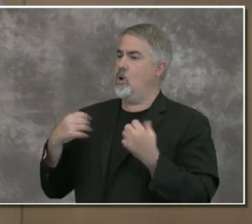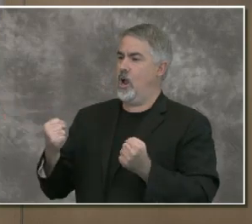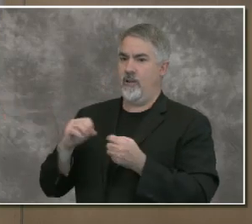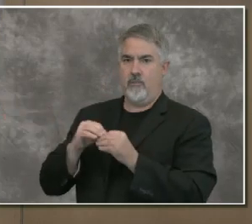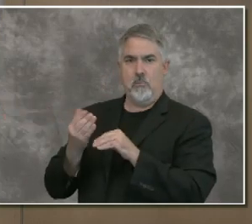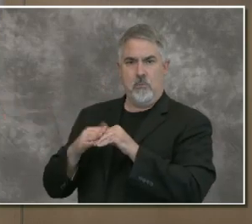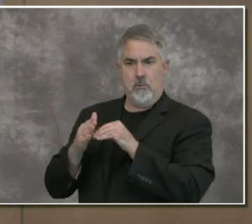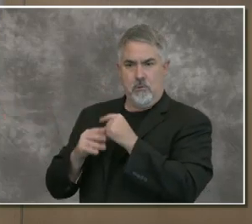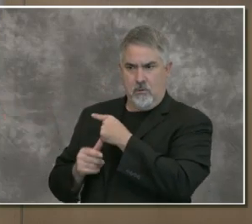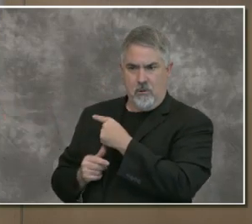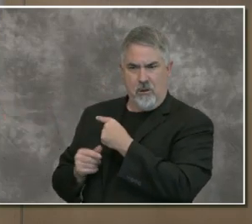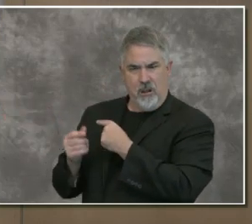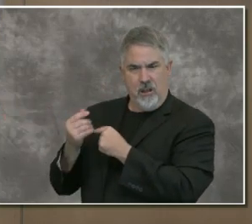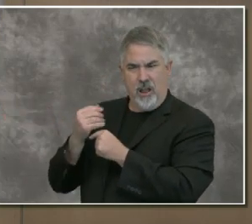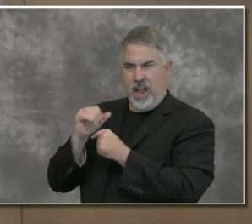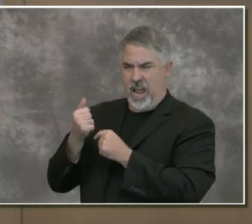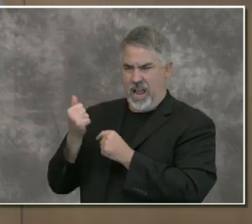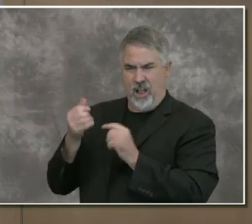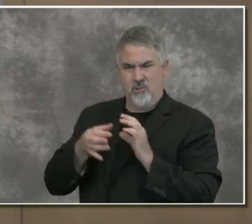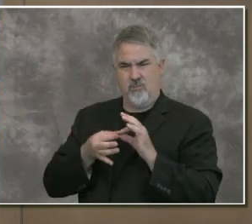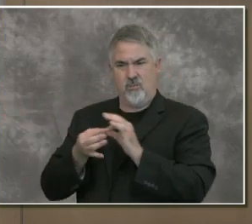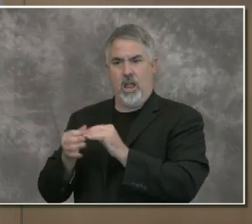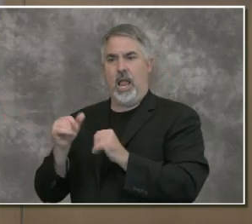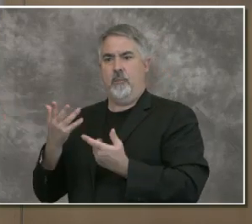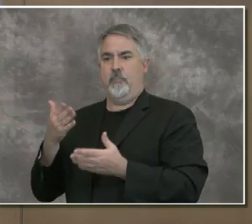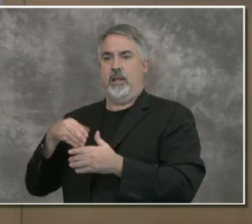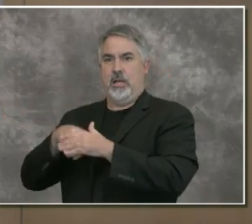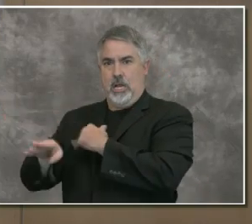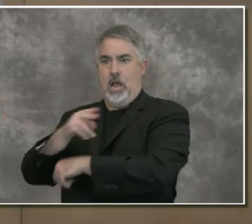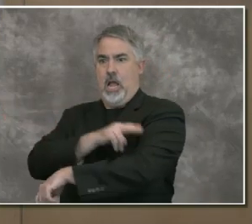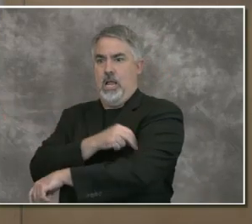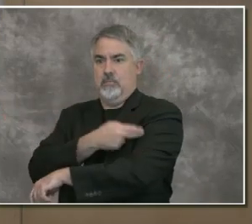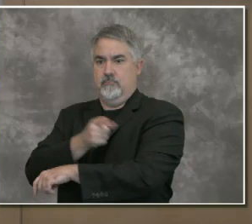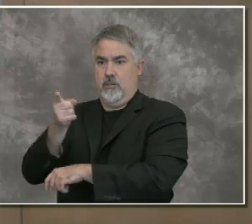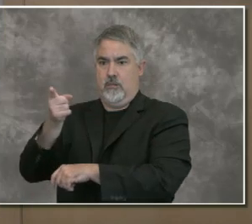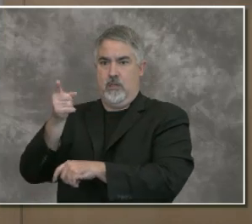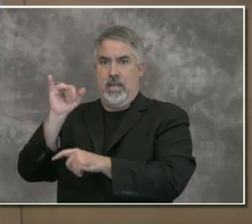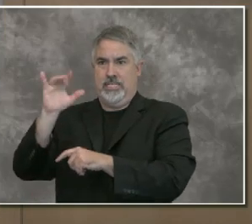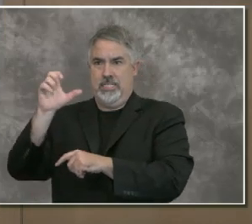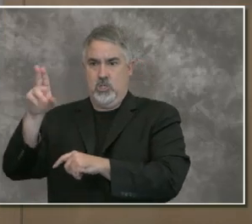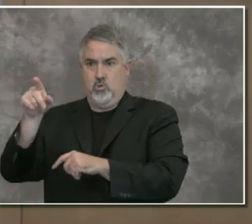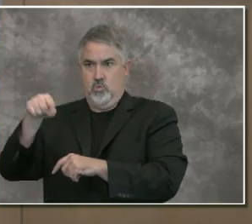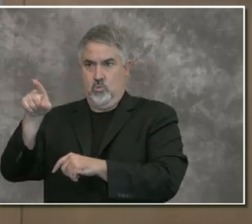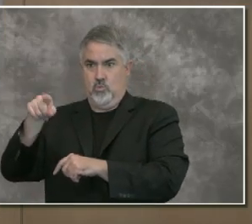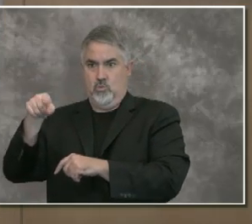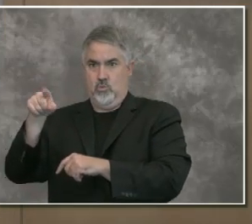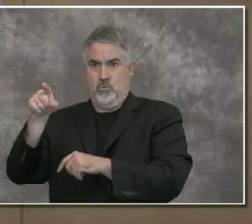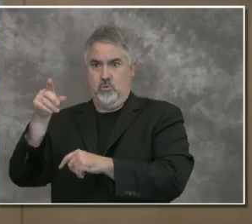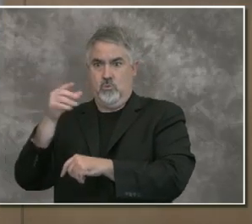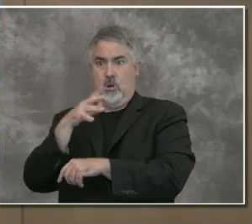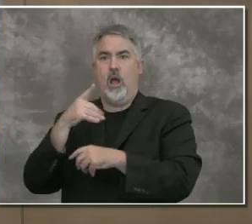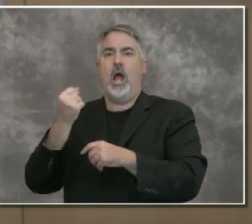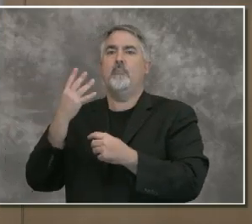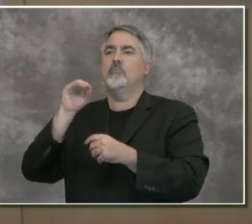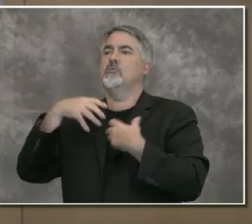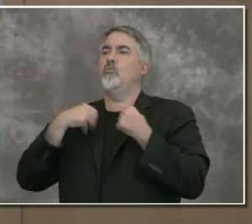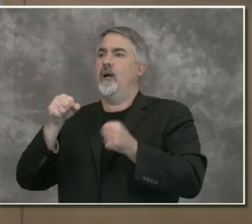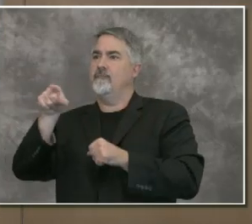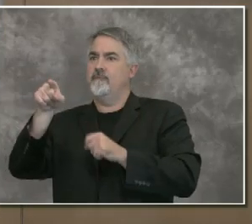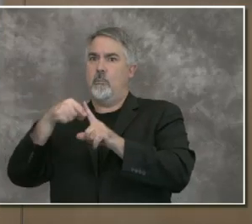to the hospitalization number and the ICU number? Well, the ICU number